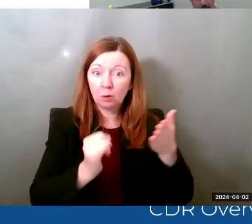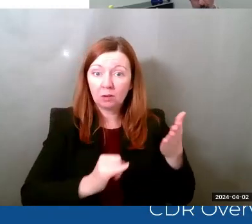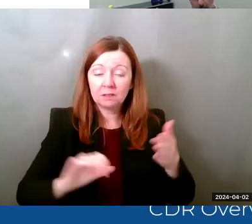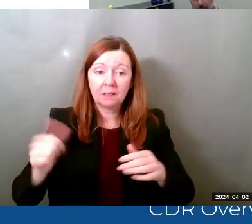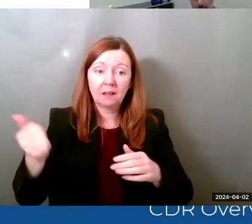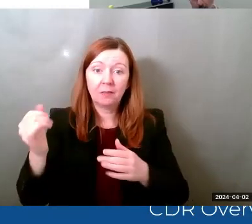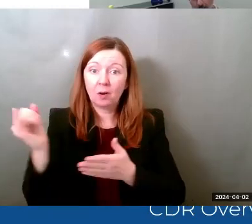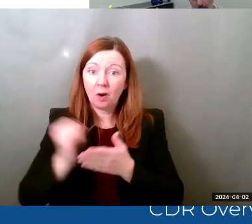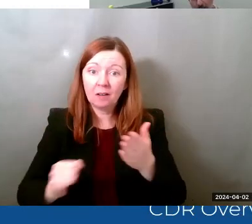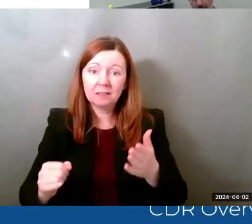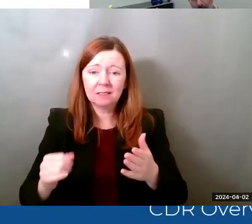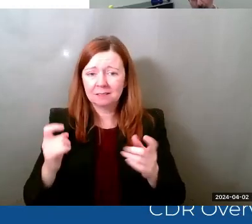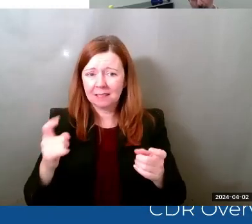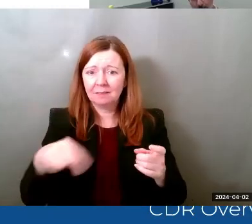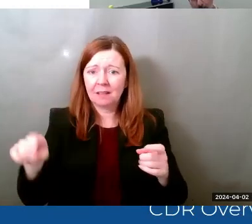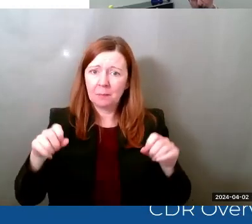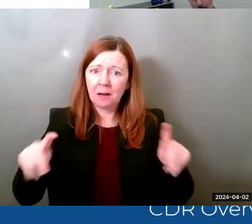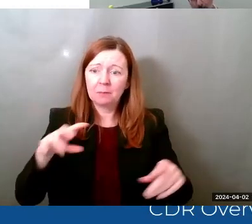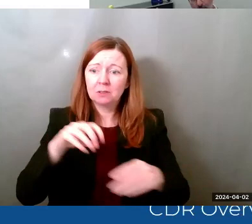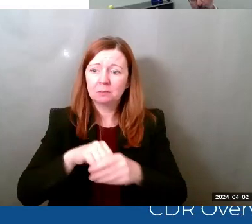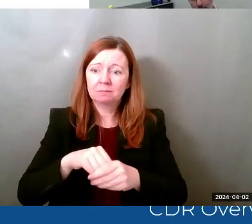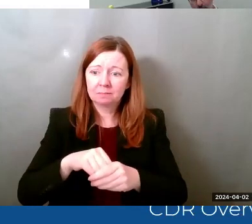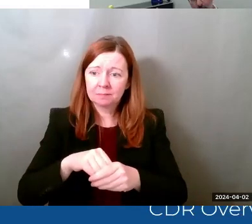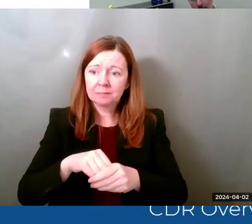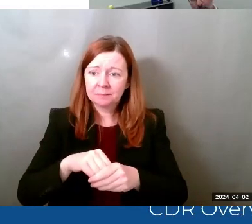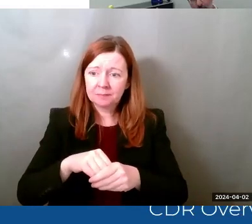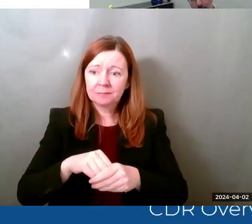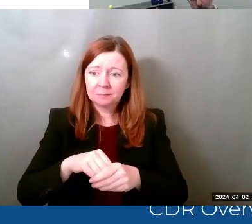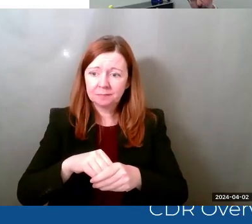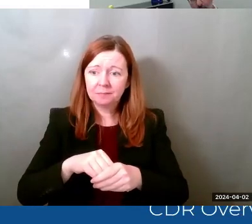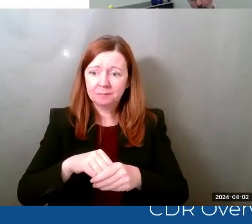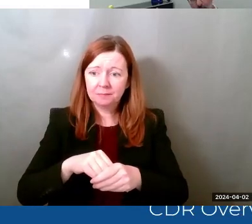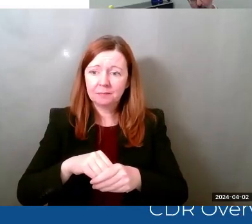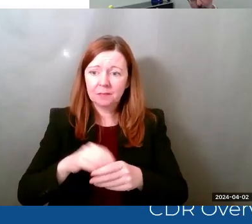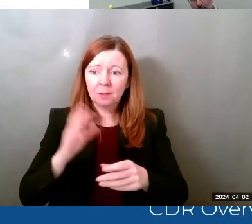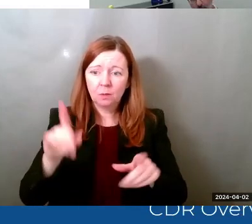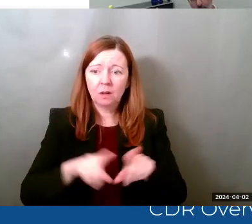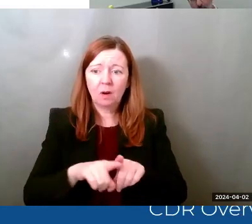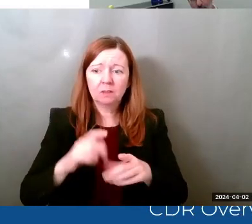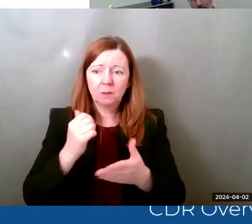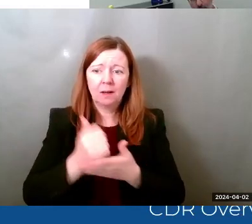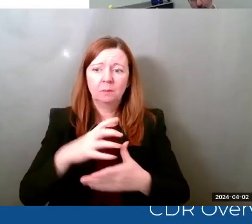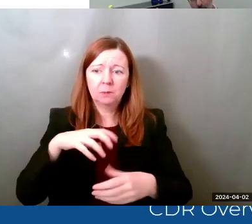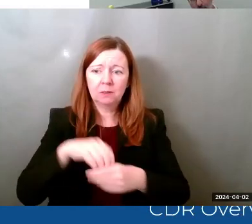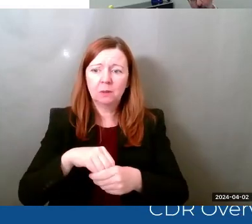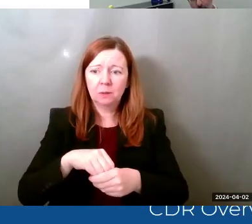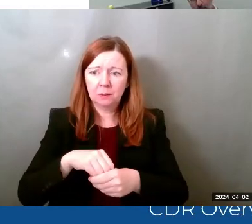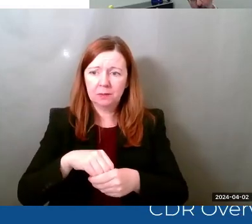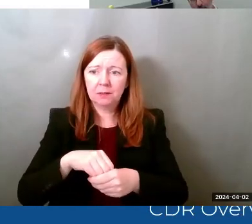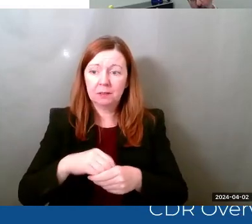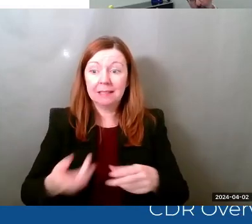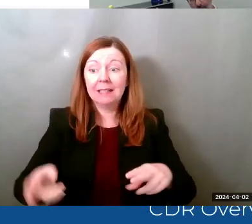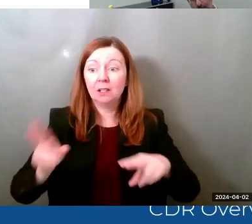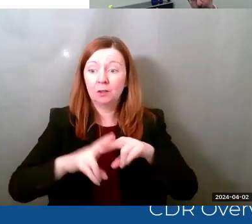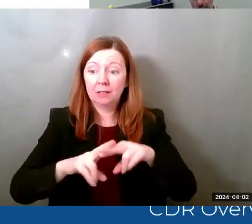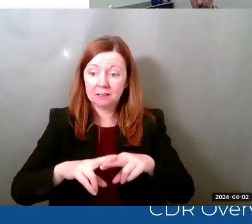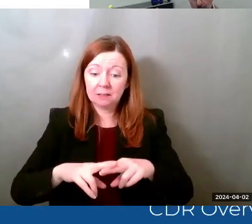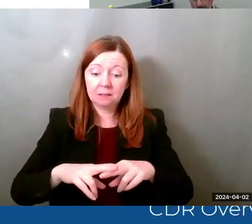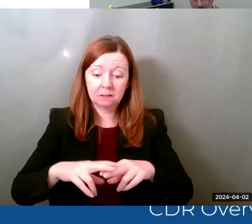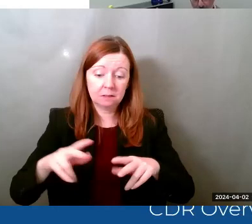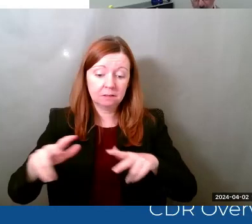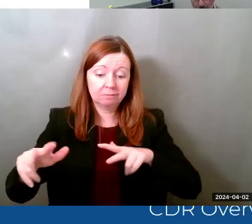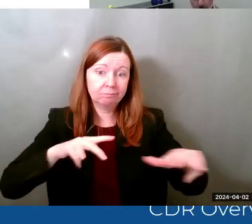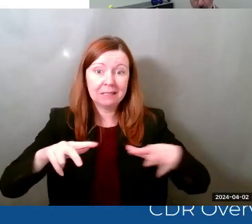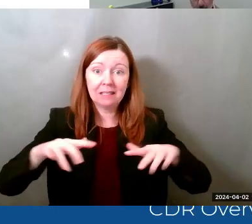give them a say in the arena, would also help to increase foot traffic in the